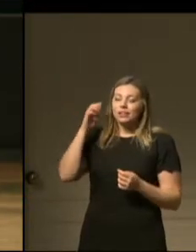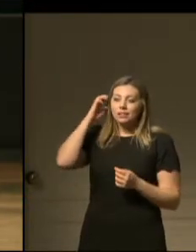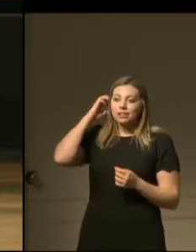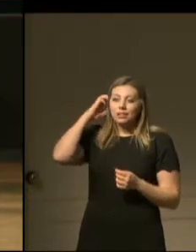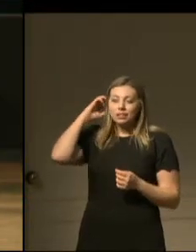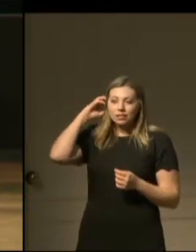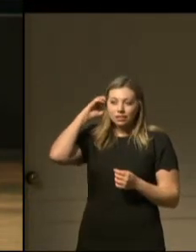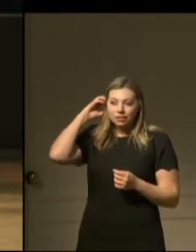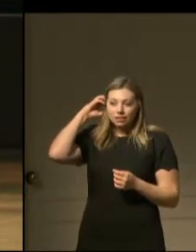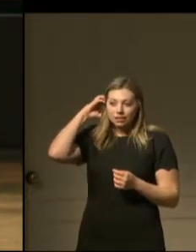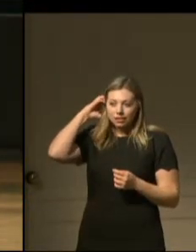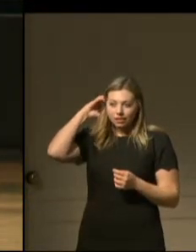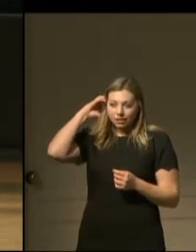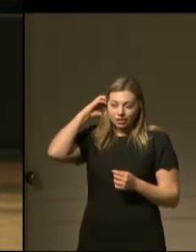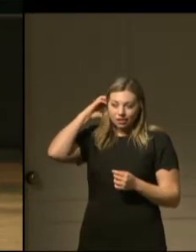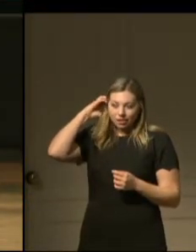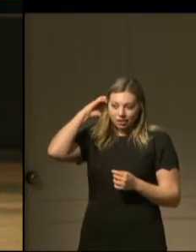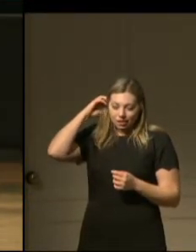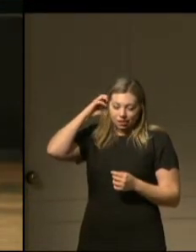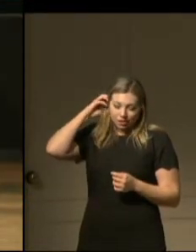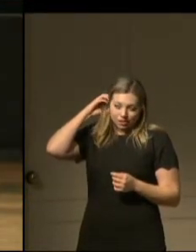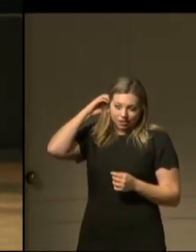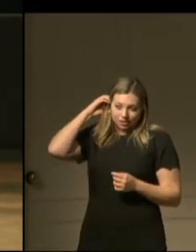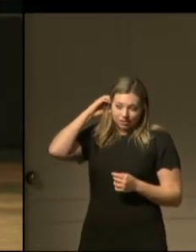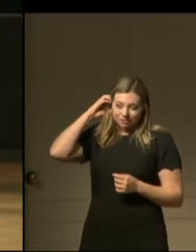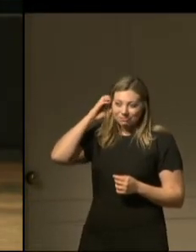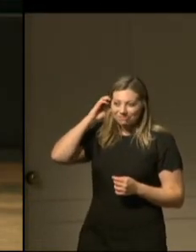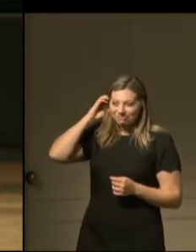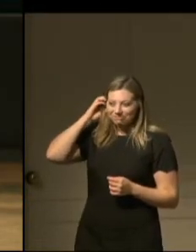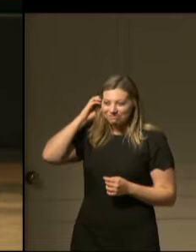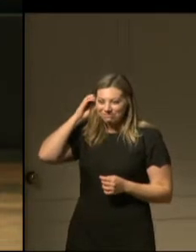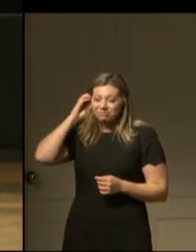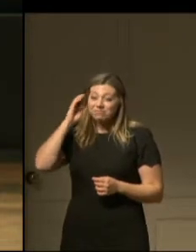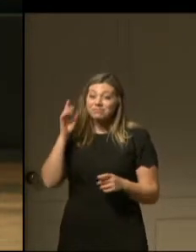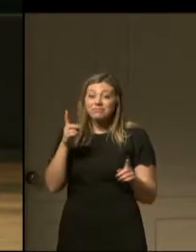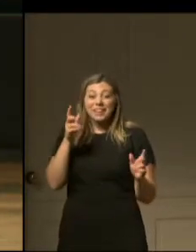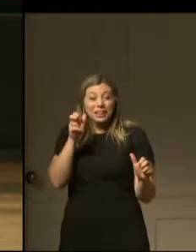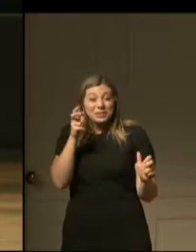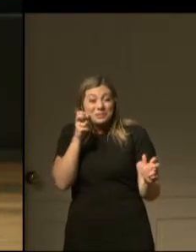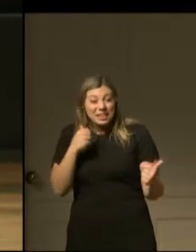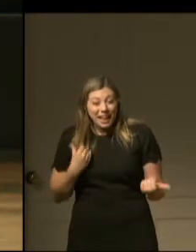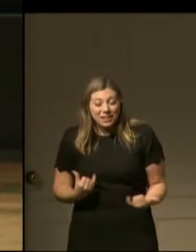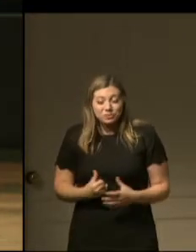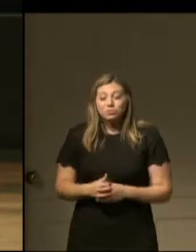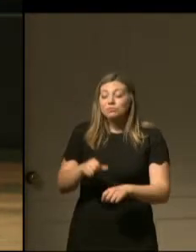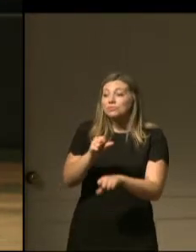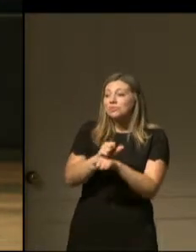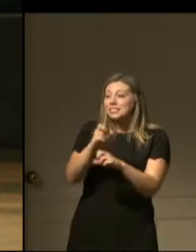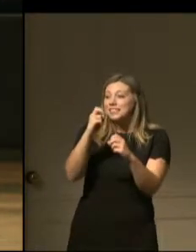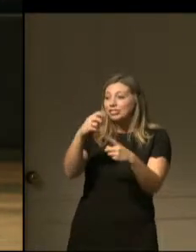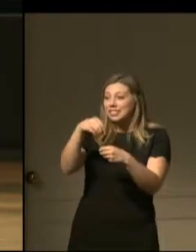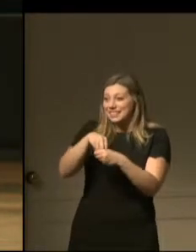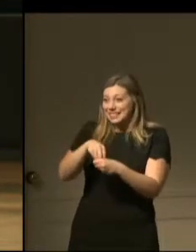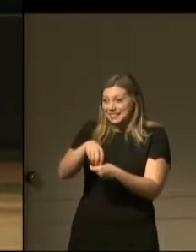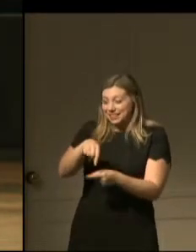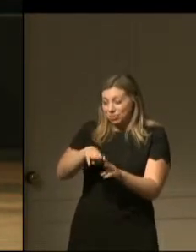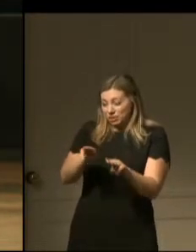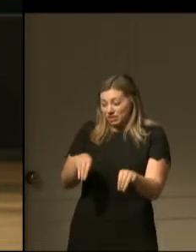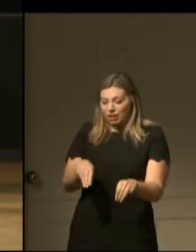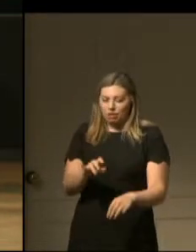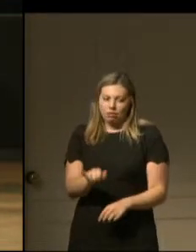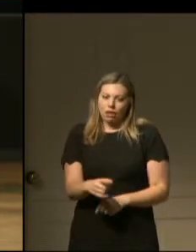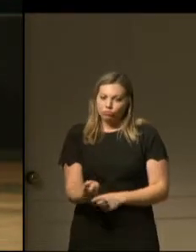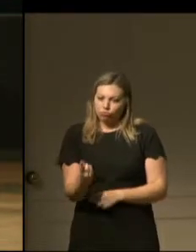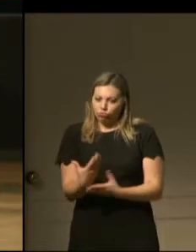yes, true. Okay, can you hear me now? So working in education inside of the museums is